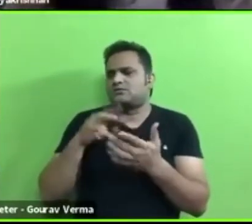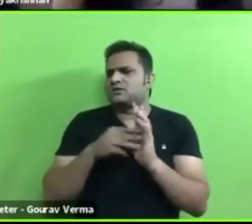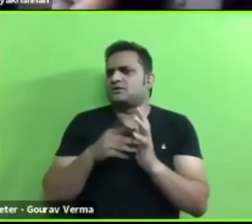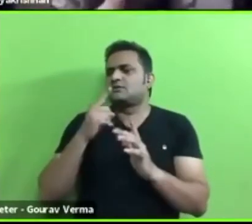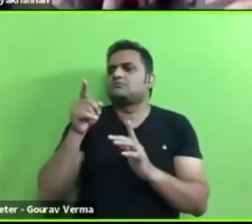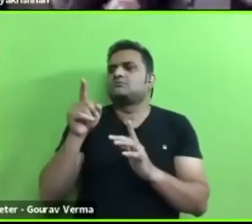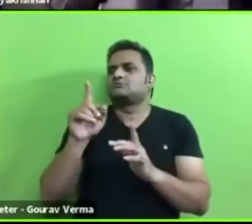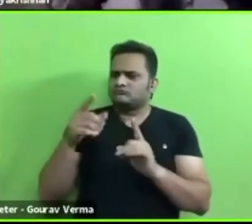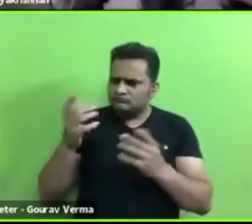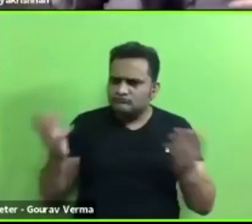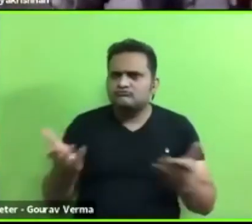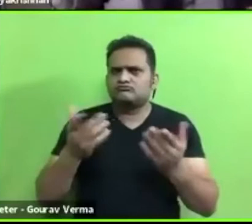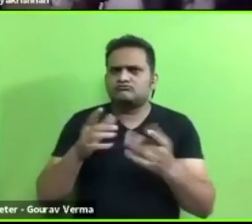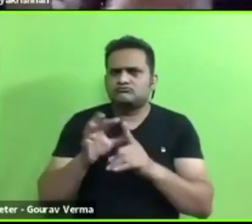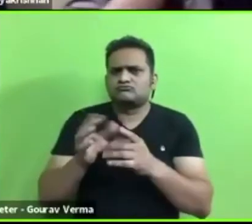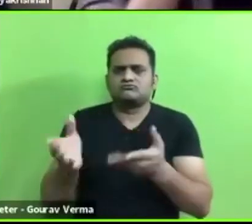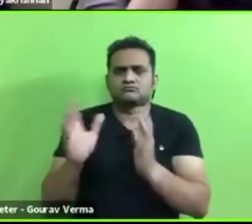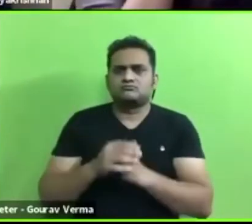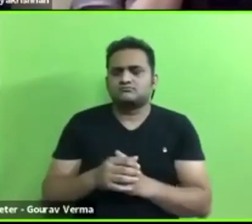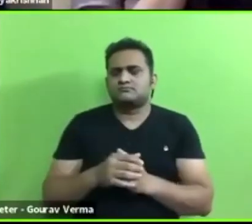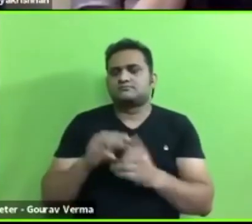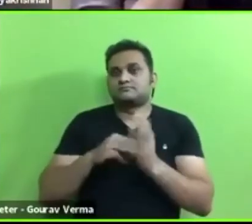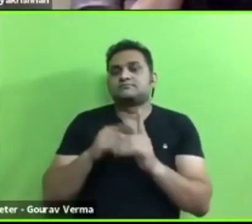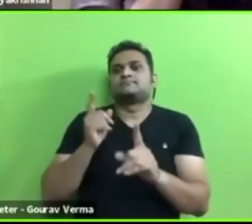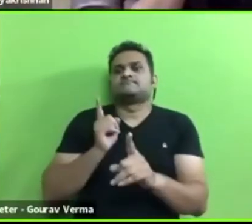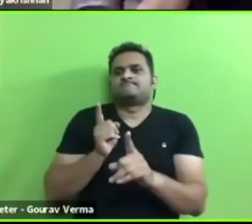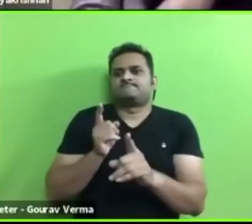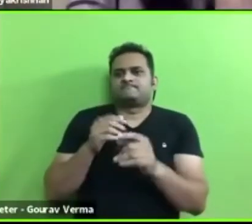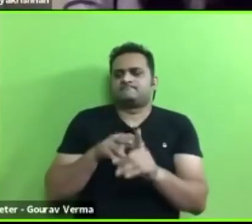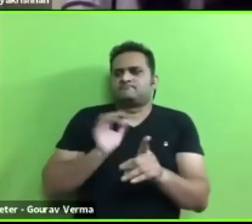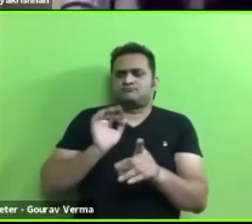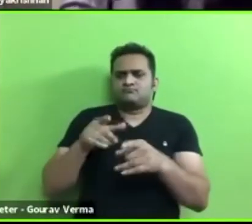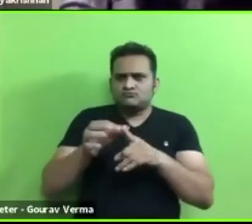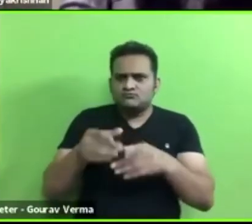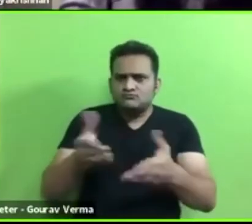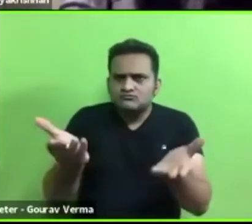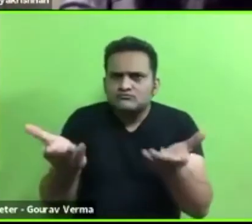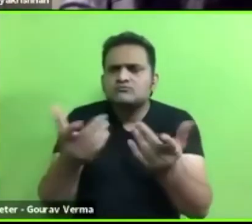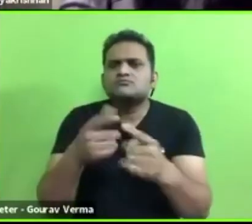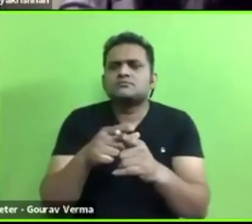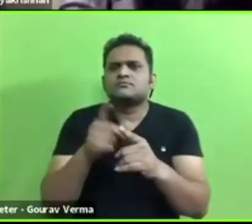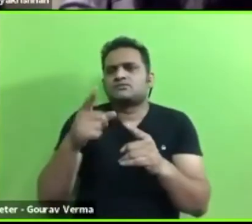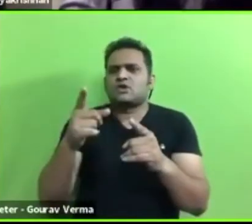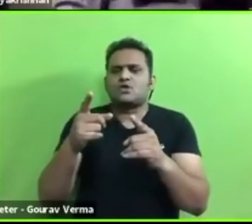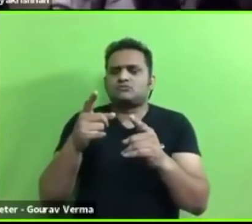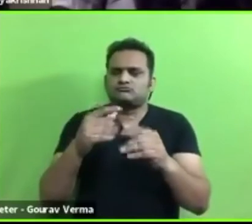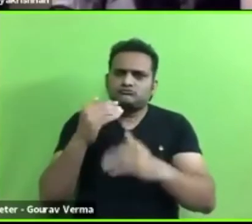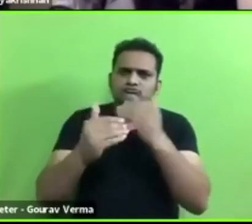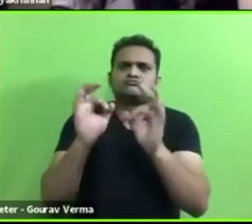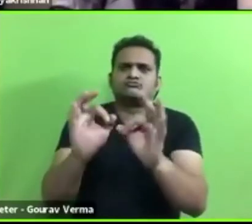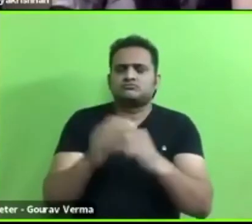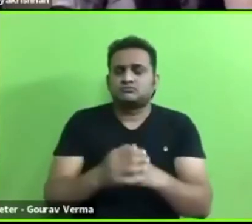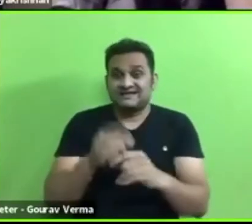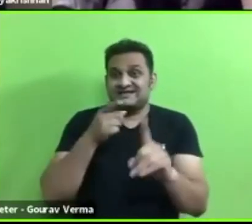to self-hate. It derides you, and it puts you to a more contemptuous level. And that